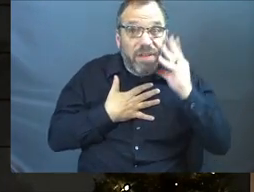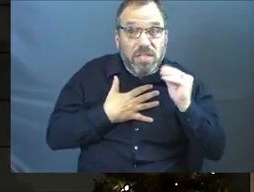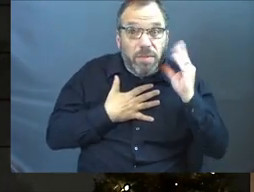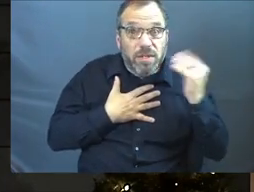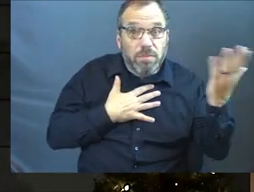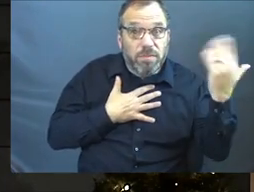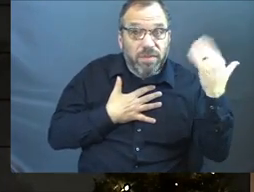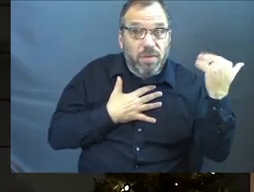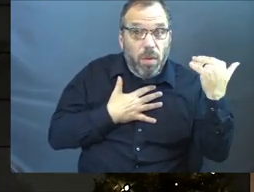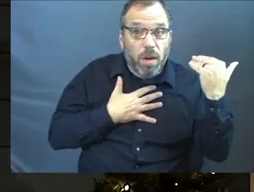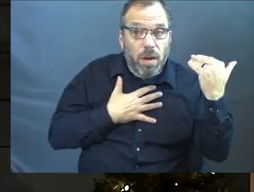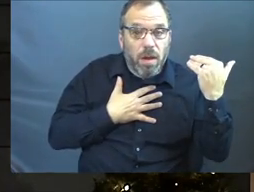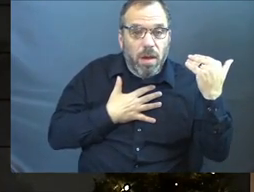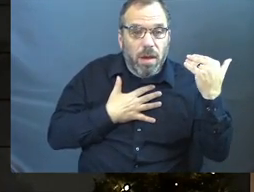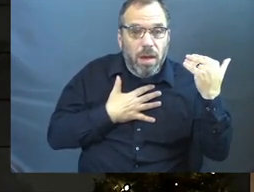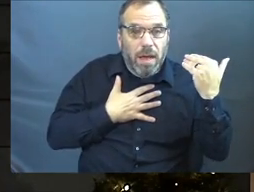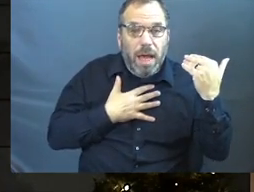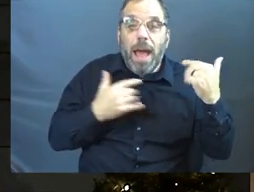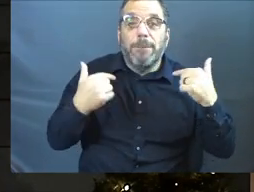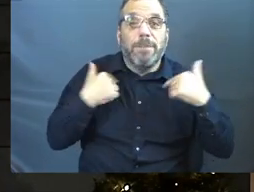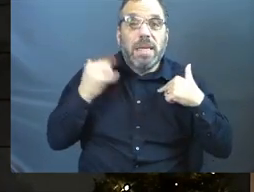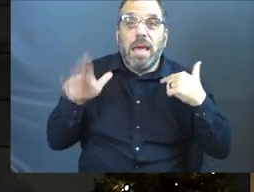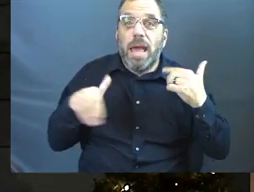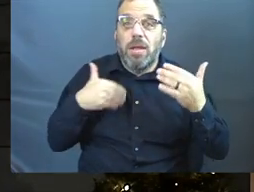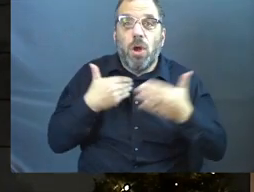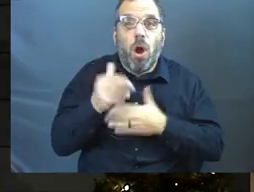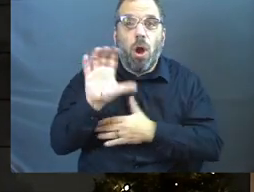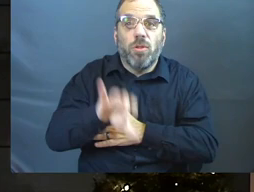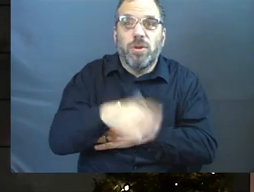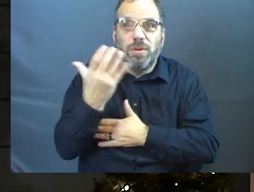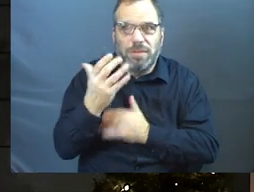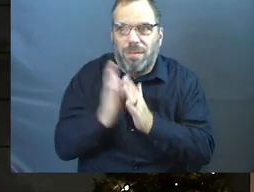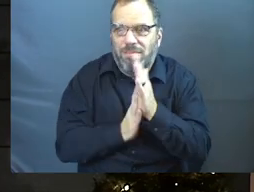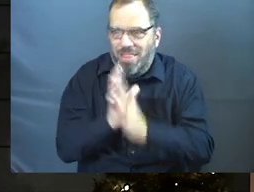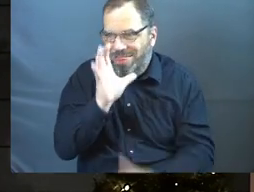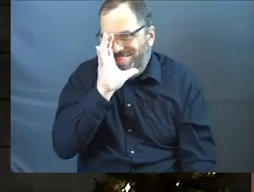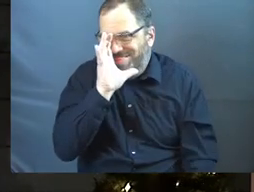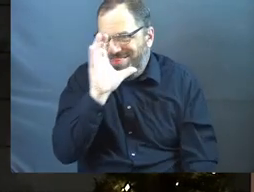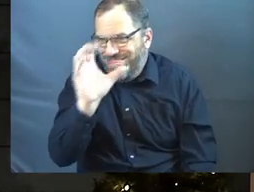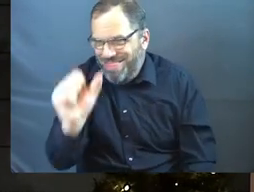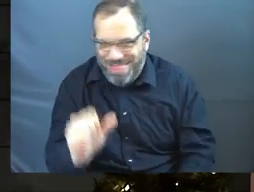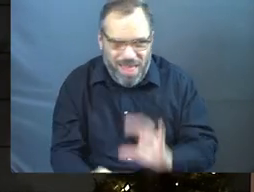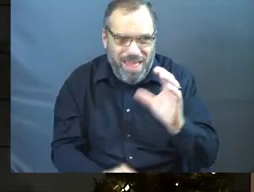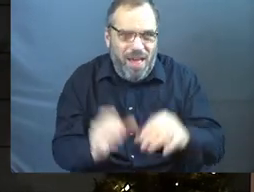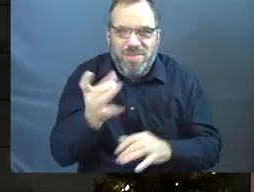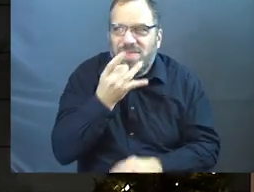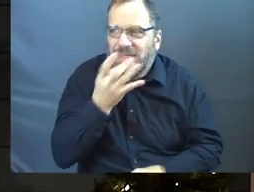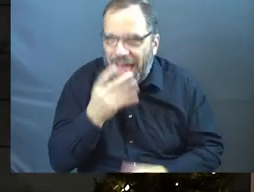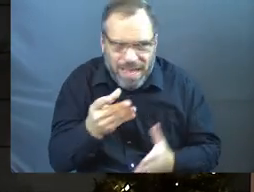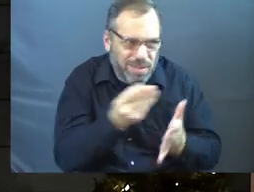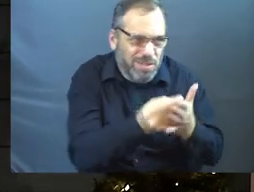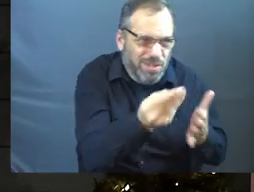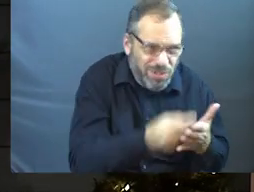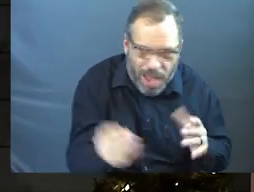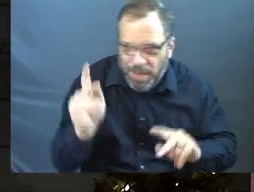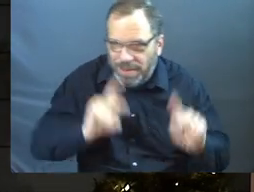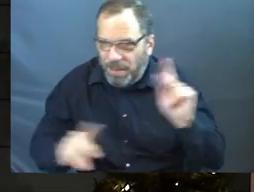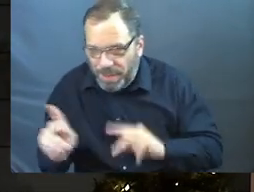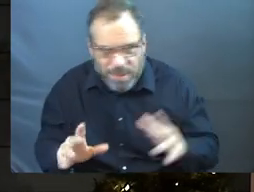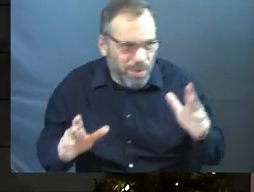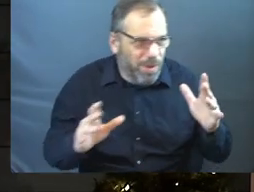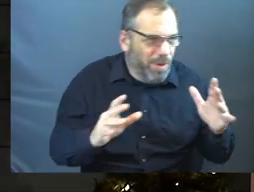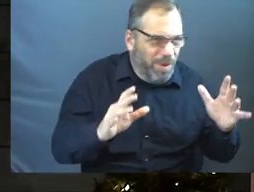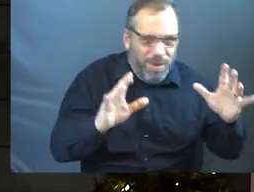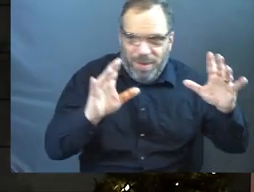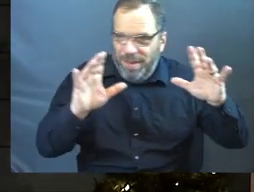past, but this year too, I get caught up in all the Christmas stuff. Have you ever been caught up in all the Christmas stuff? Where you've got